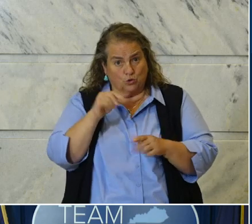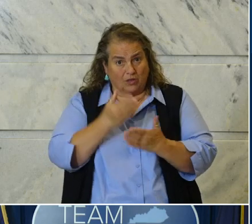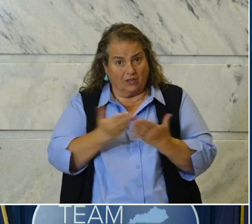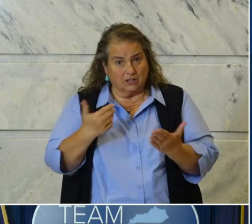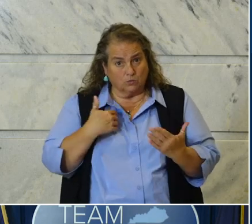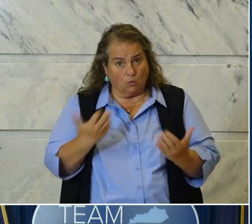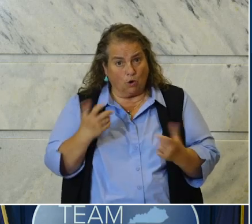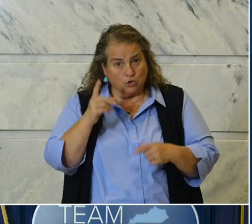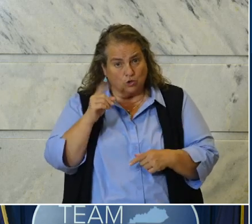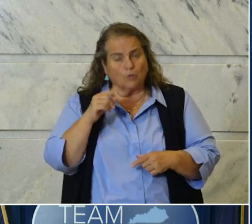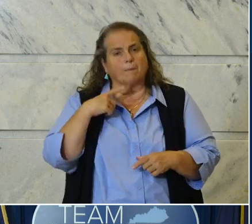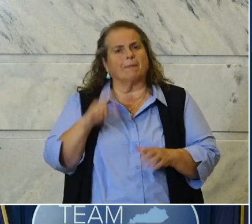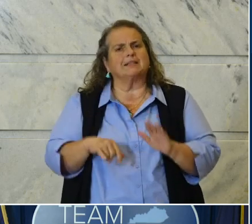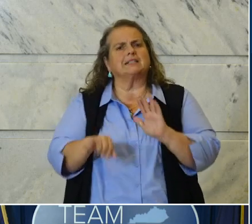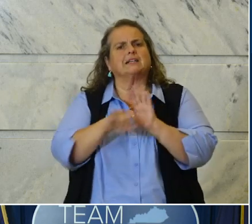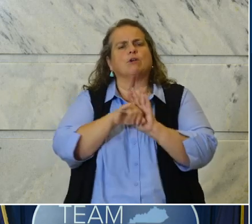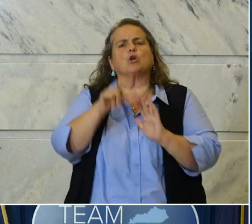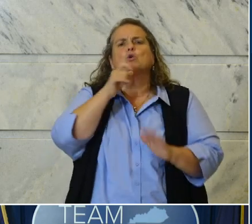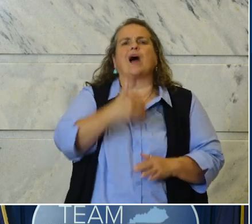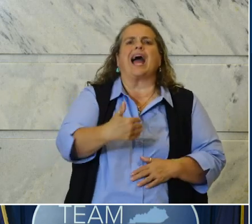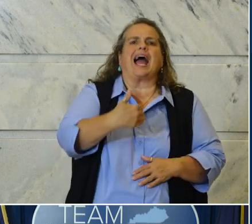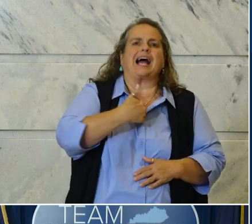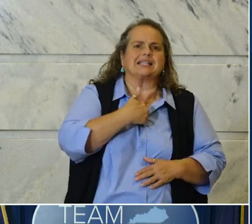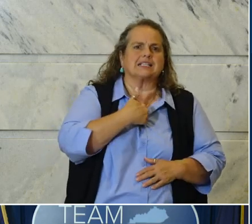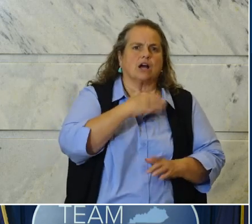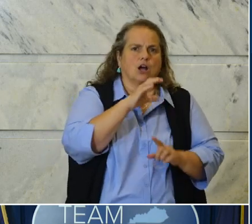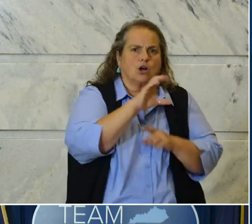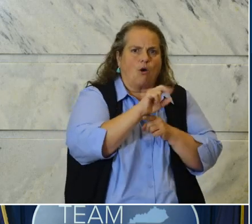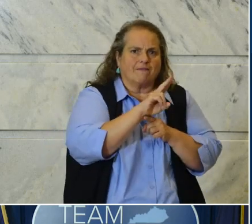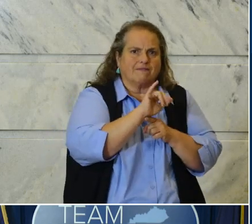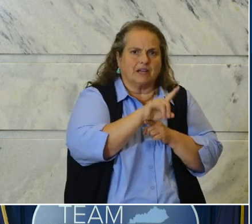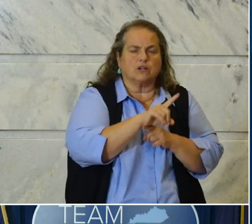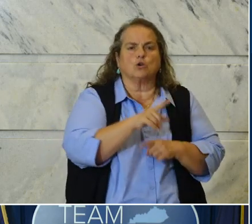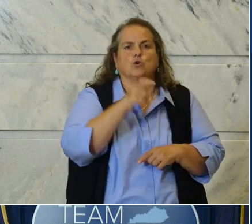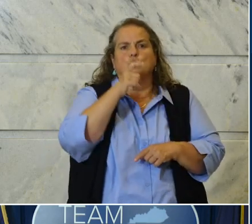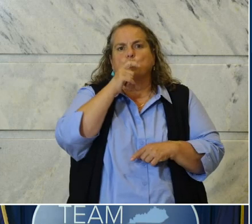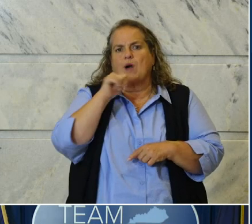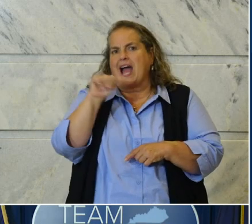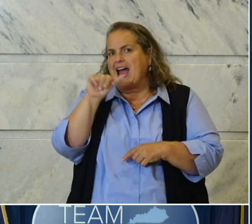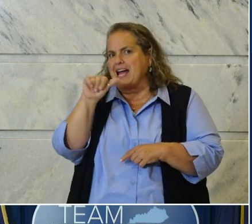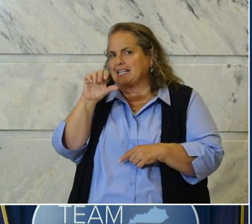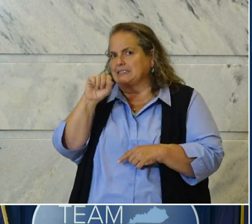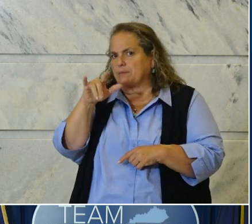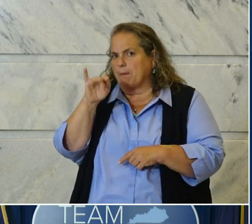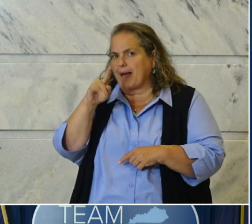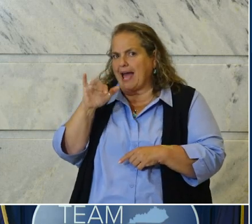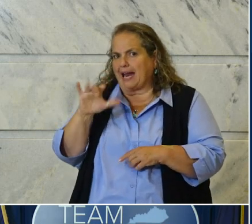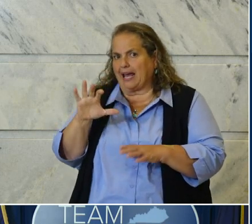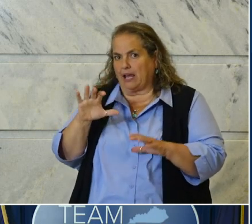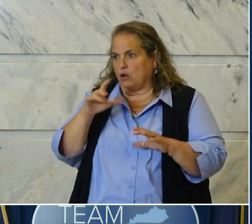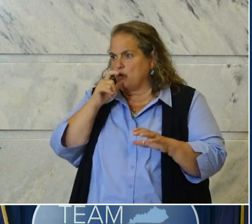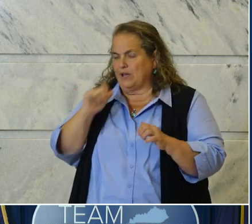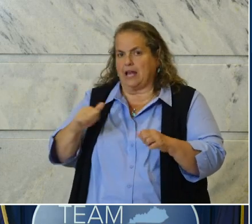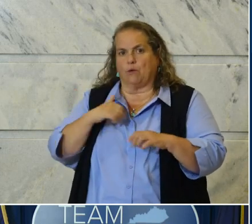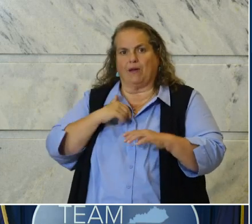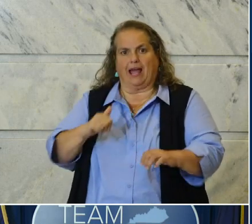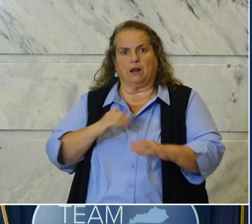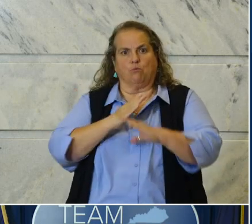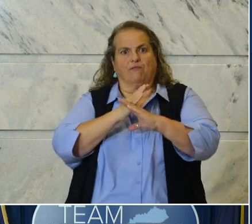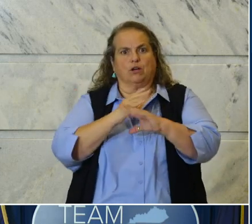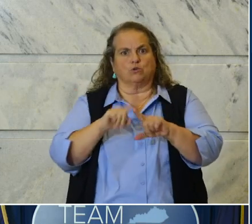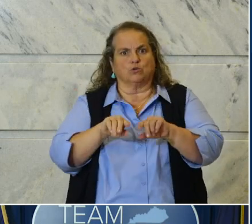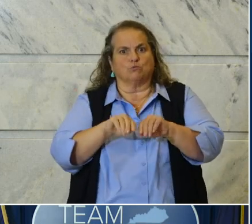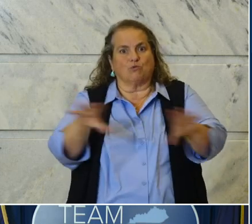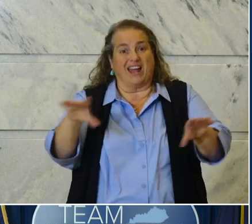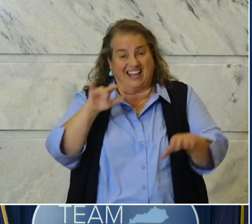we've got to identify who has COVID, who is asymptomatic, prevent its spread, And if we had the level of testing that we all